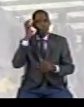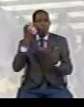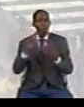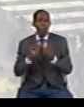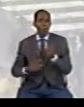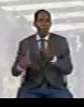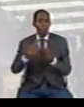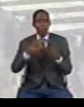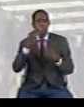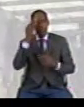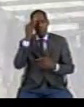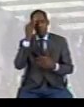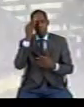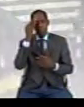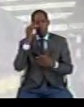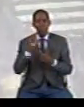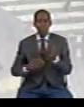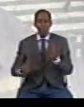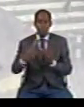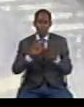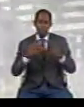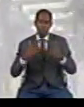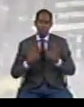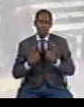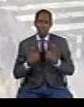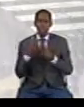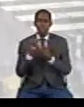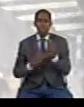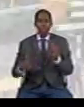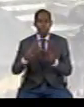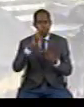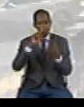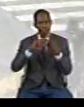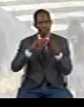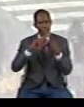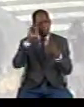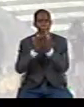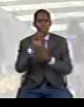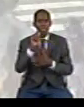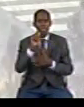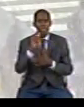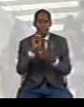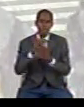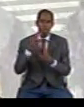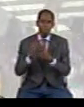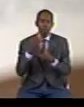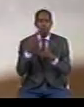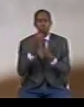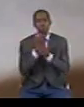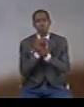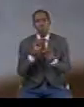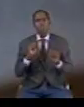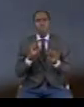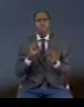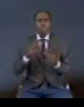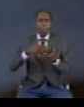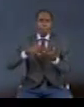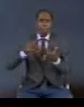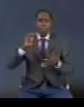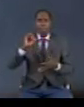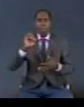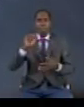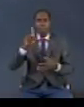know, everyone to have, everyone to believe that word of salvation.